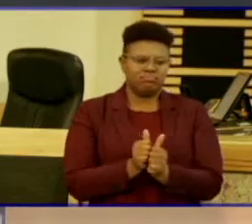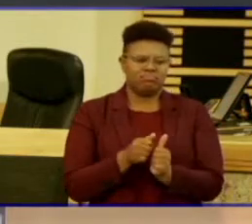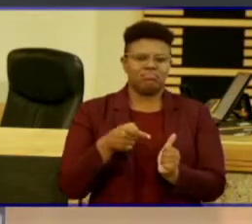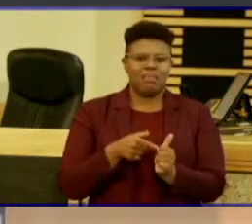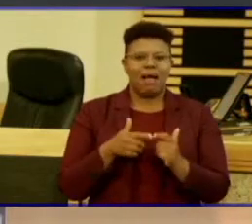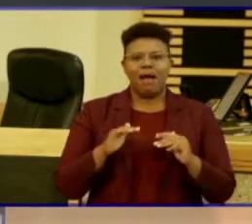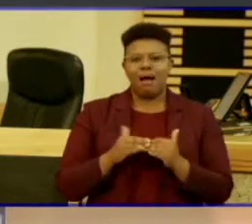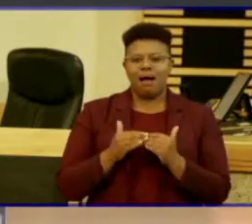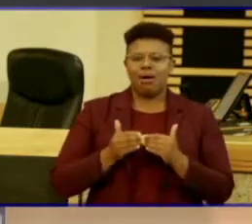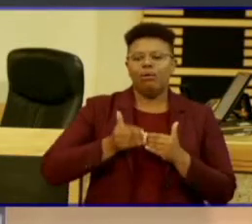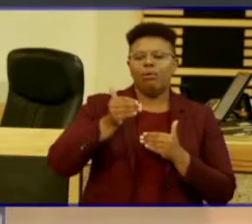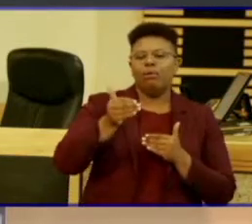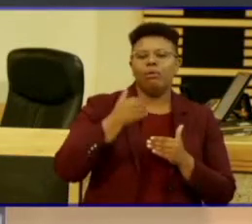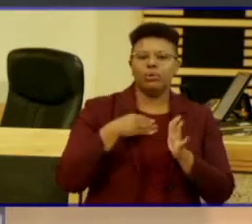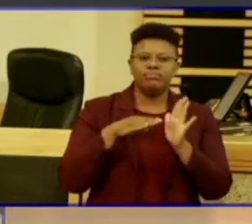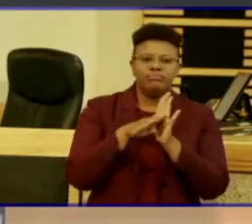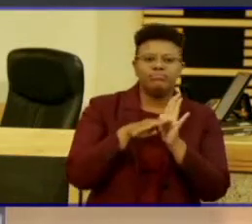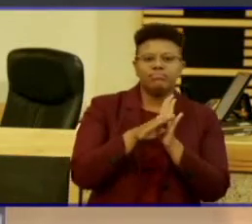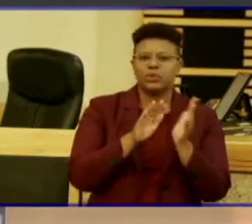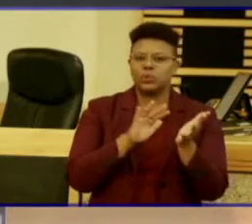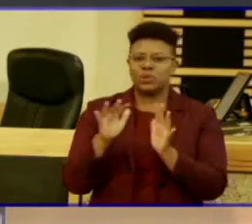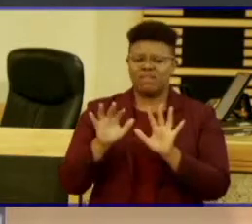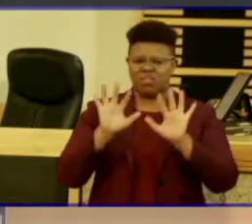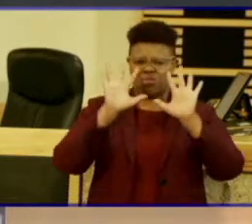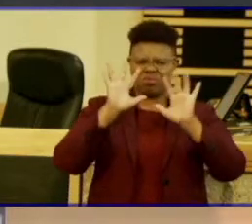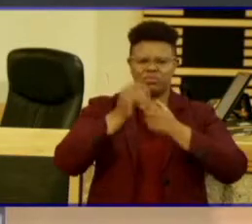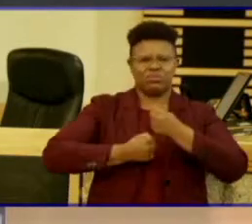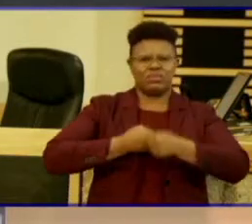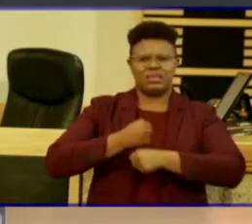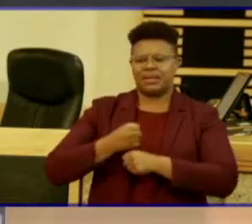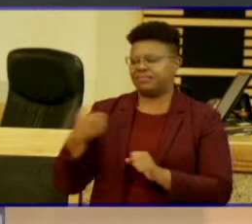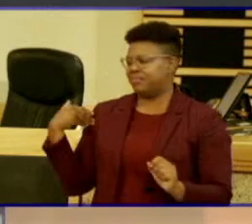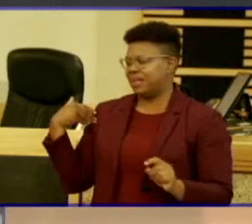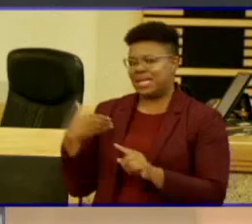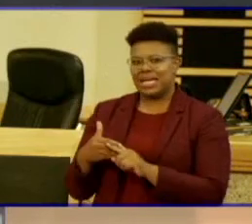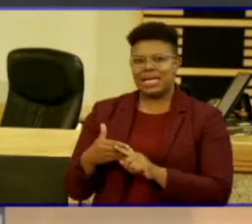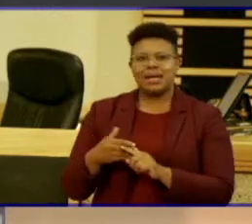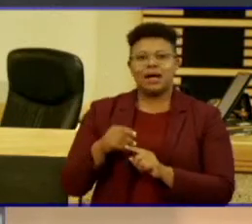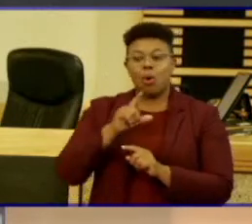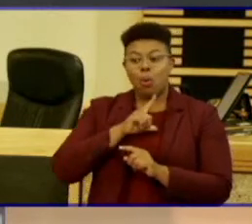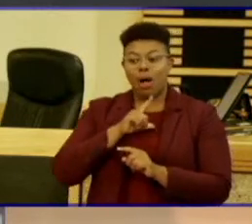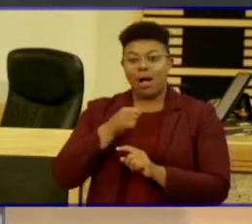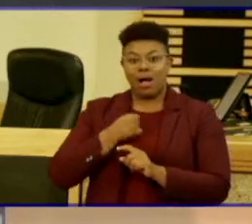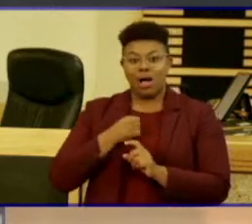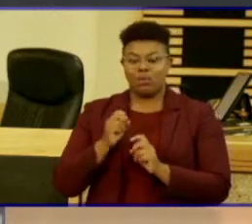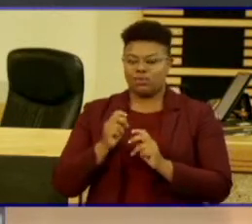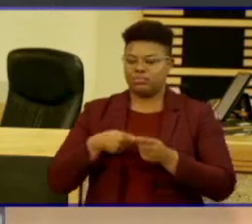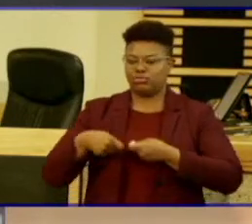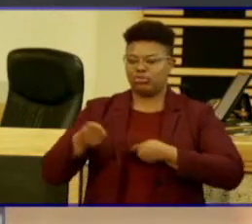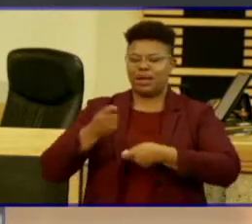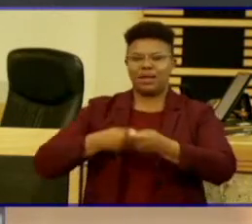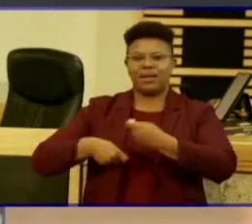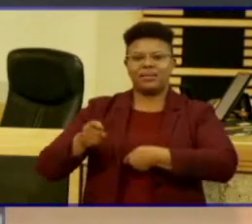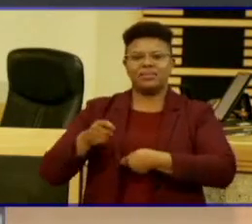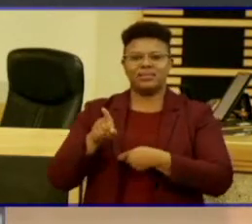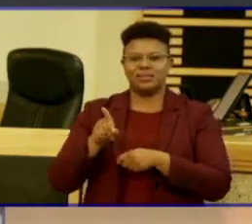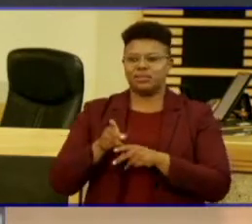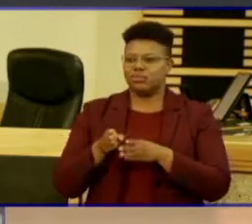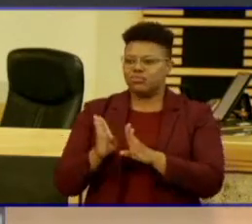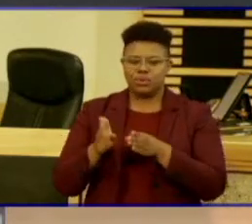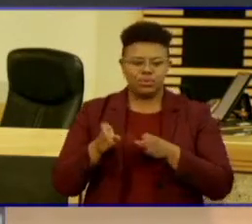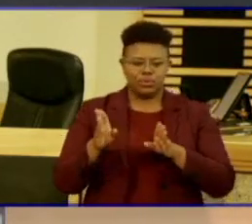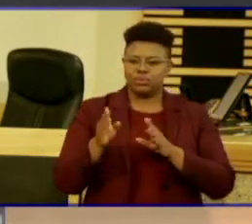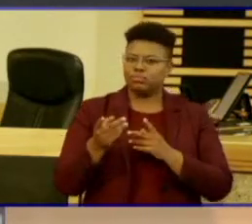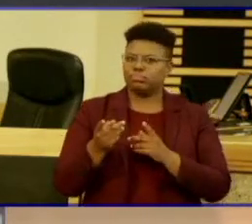development aspiration in the last decade, and our key trade routes have improved phenomenally during